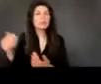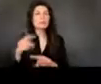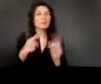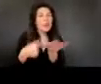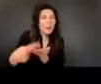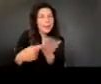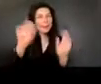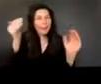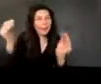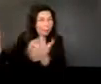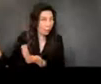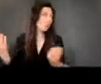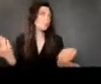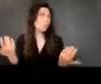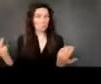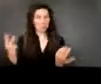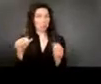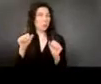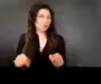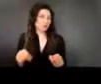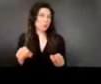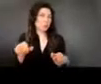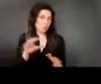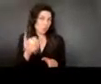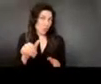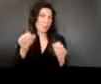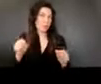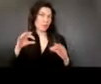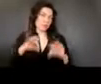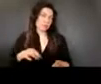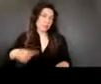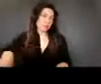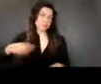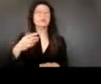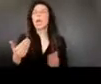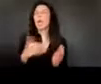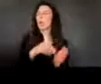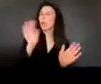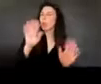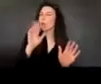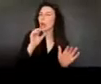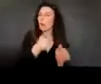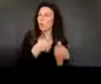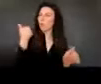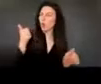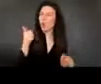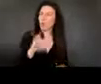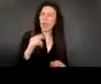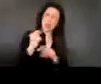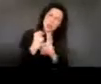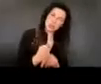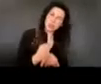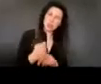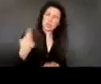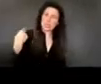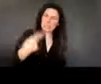and that can be also very helpful. So again, staying out of the much more traditional chronological historical sense, but